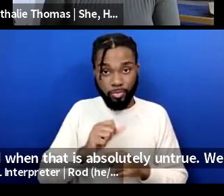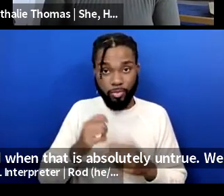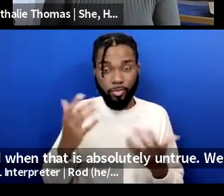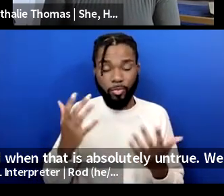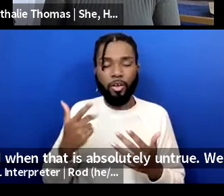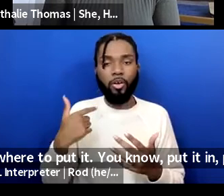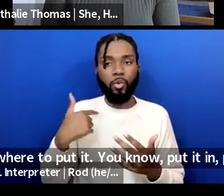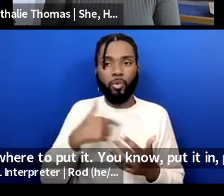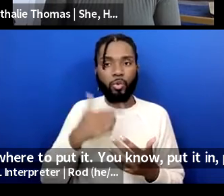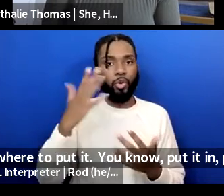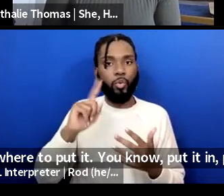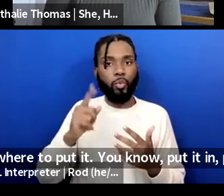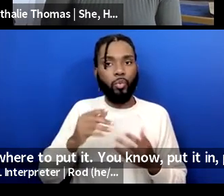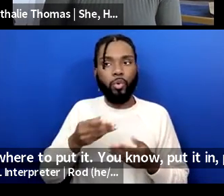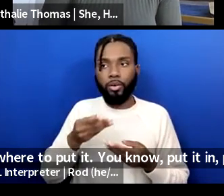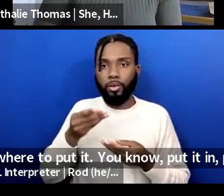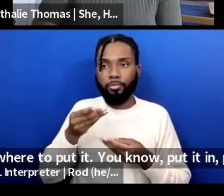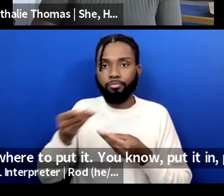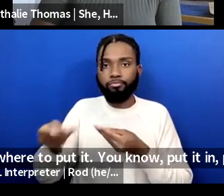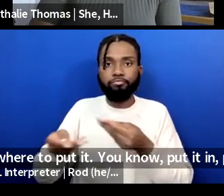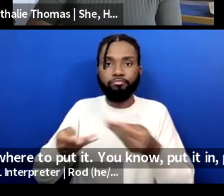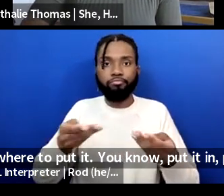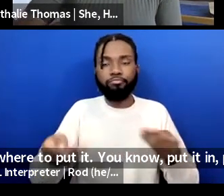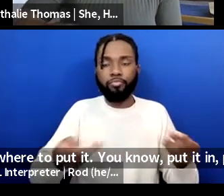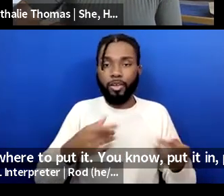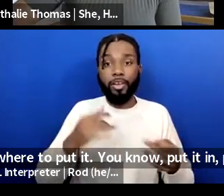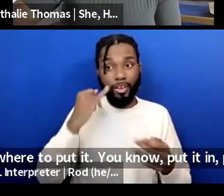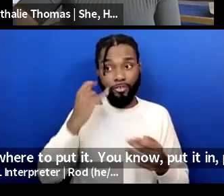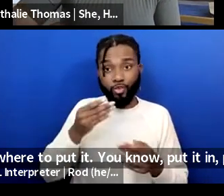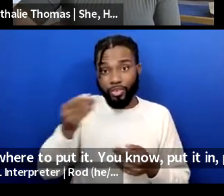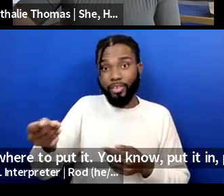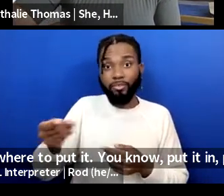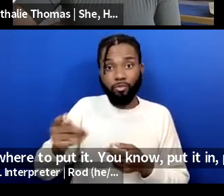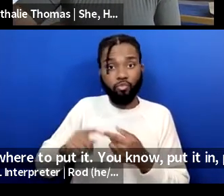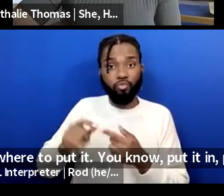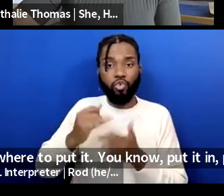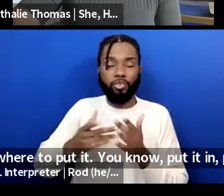it in the pockets of the artists and they'll know what to do with it, I swear.